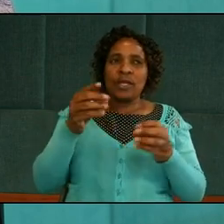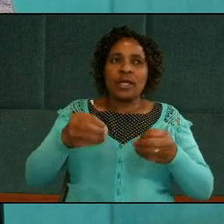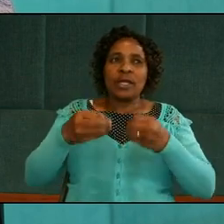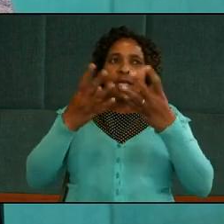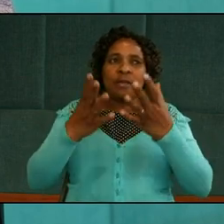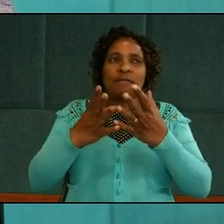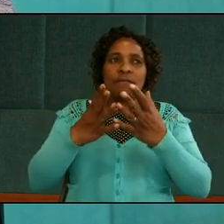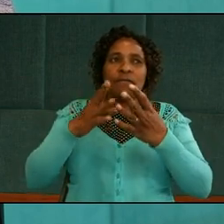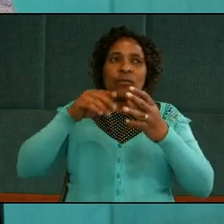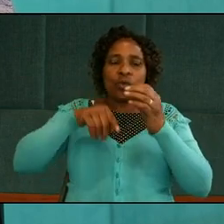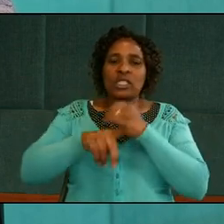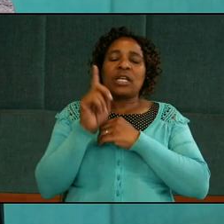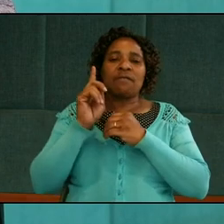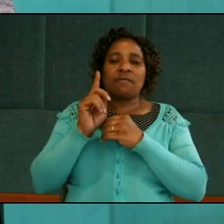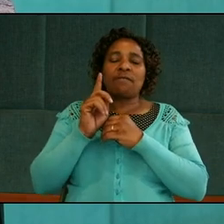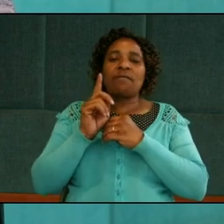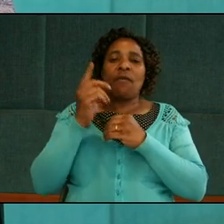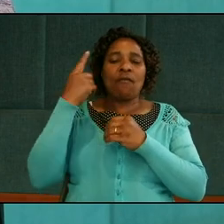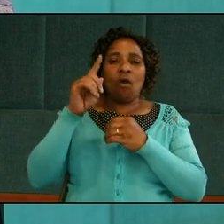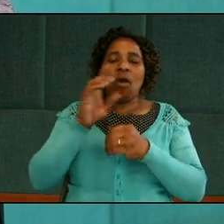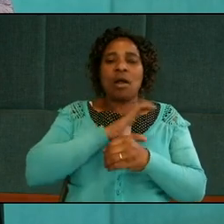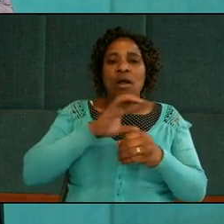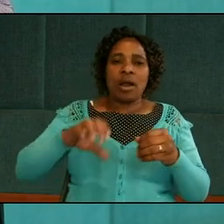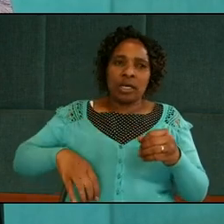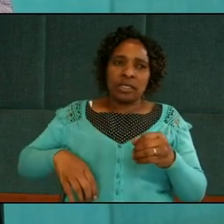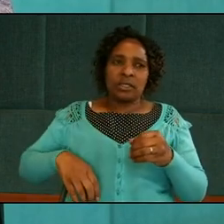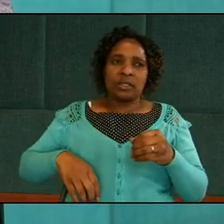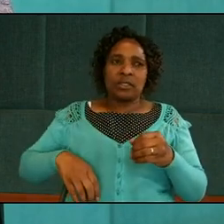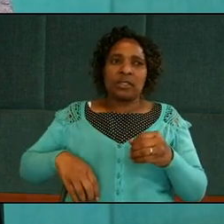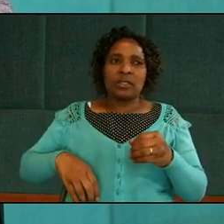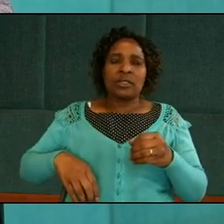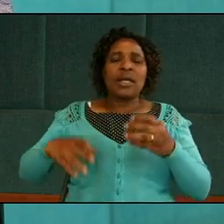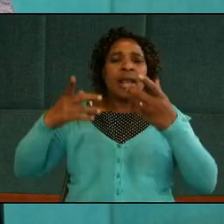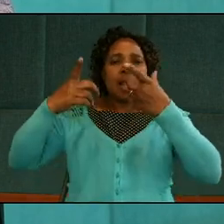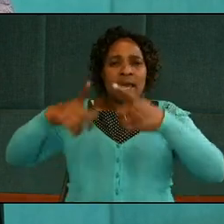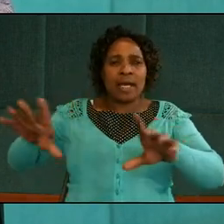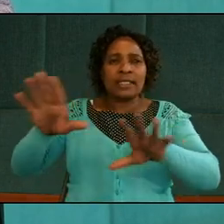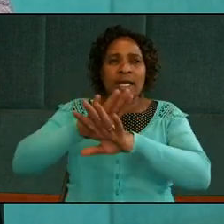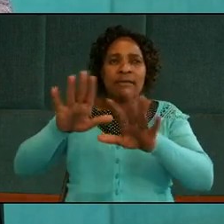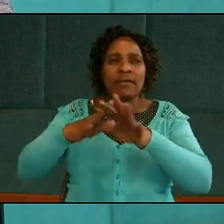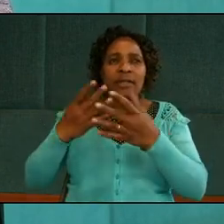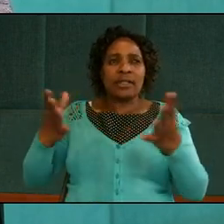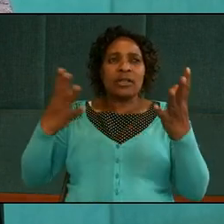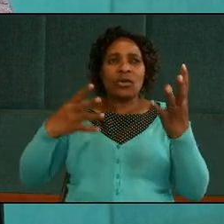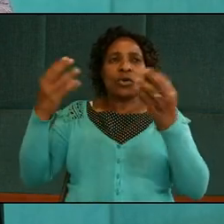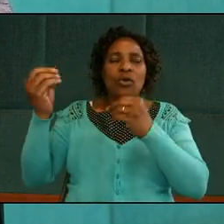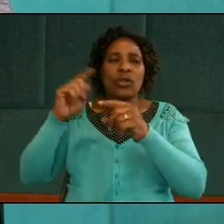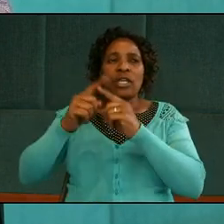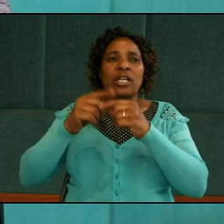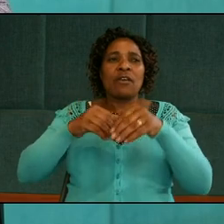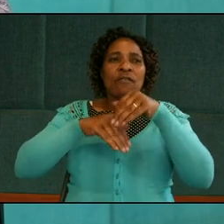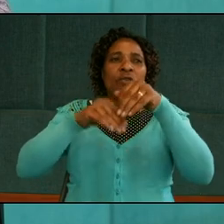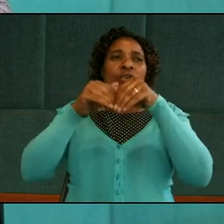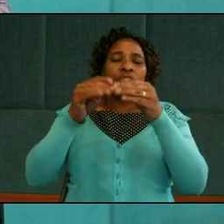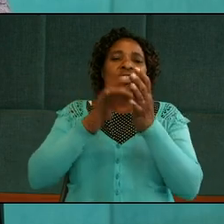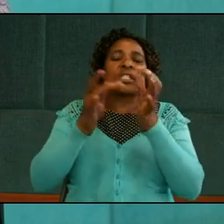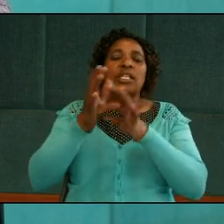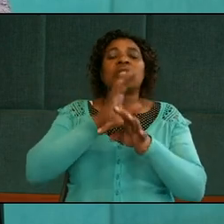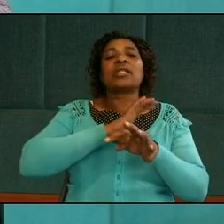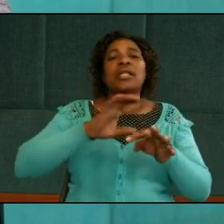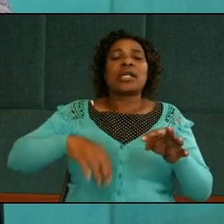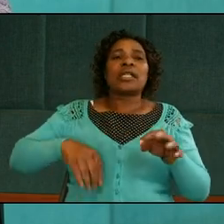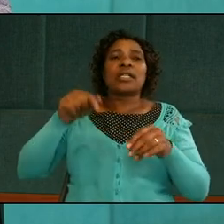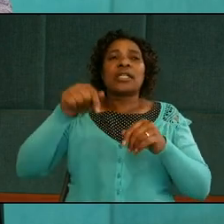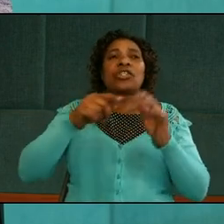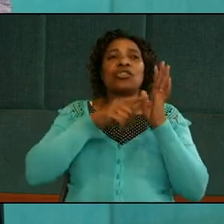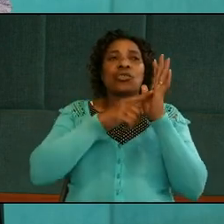give up yourself for Christ. You let everything go and follow Christ. And this